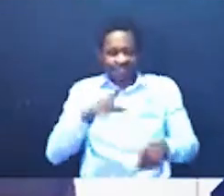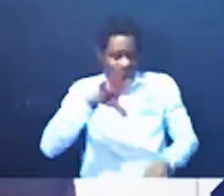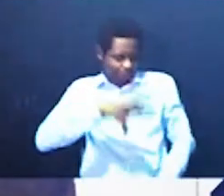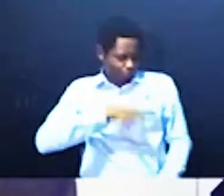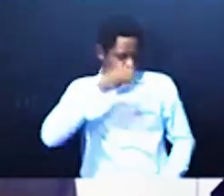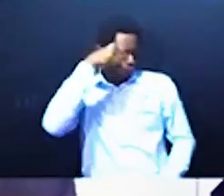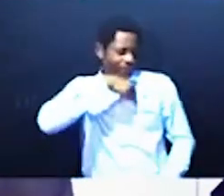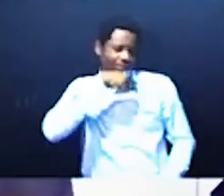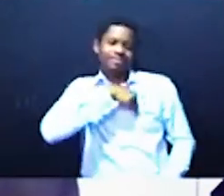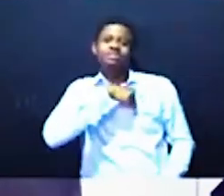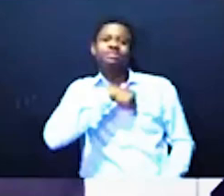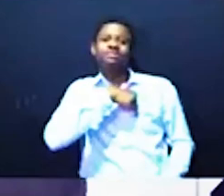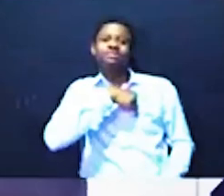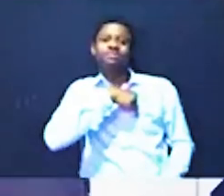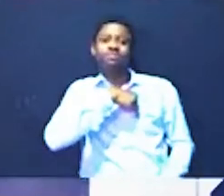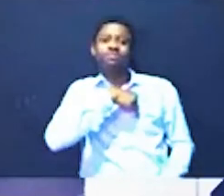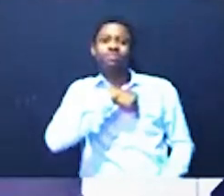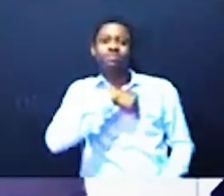being.